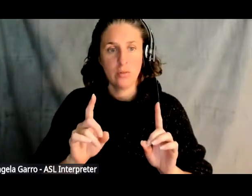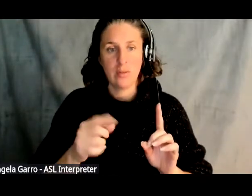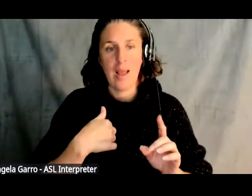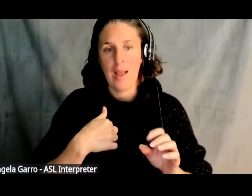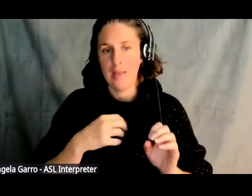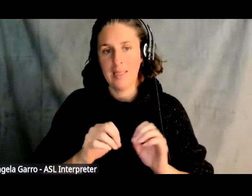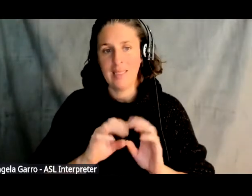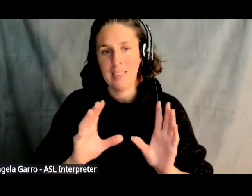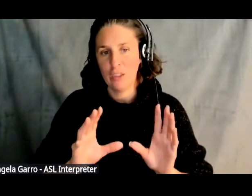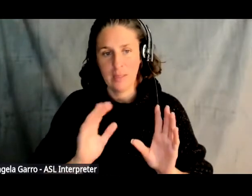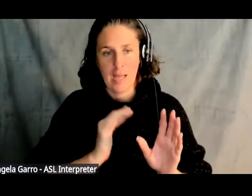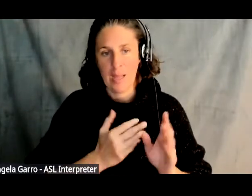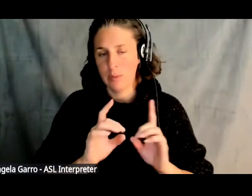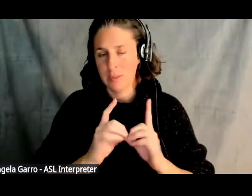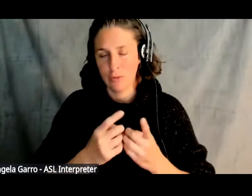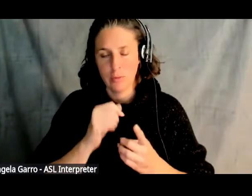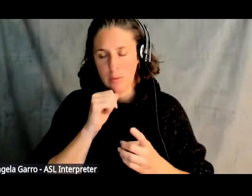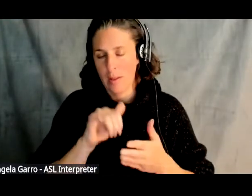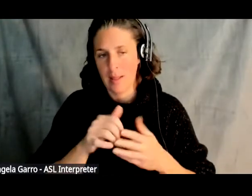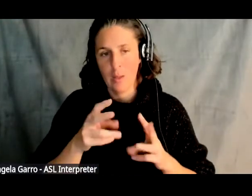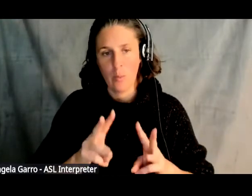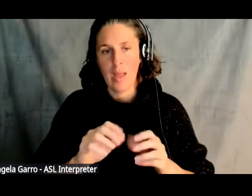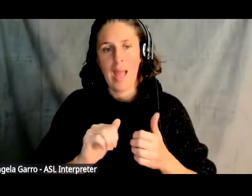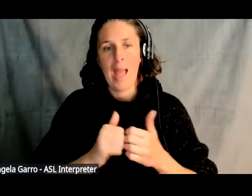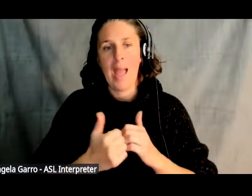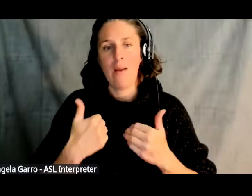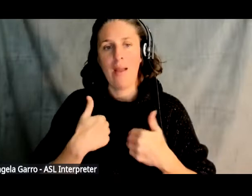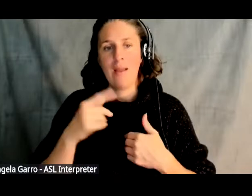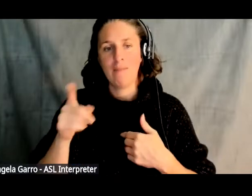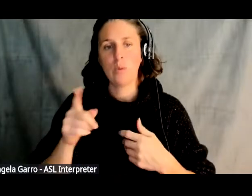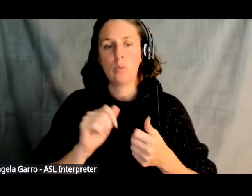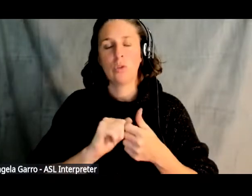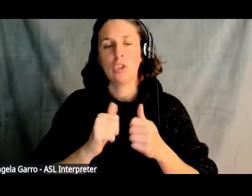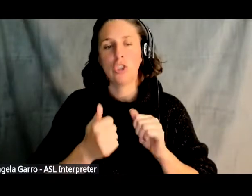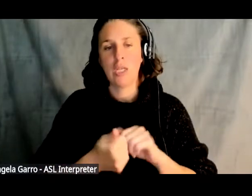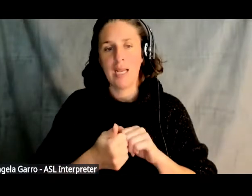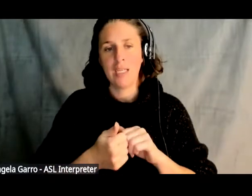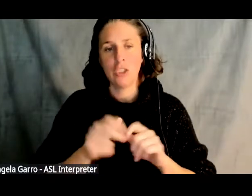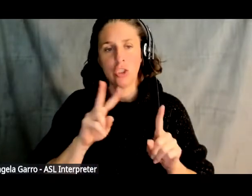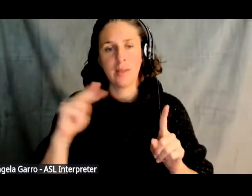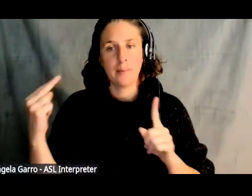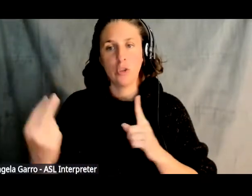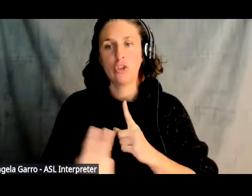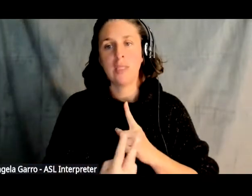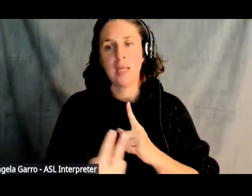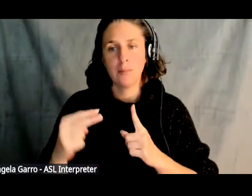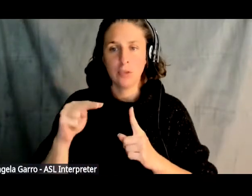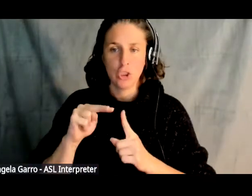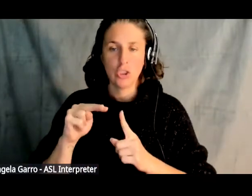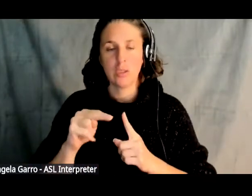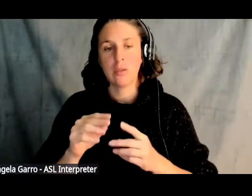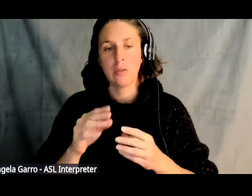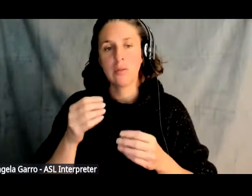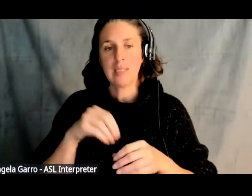Clearly our district is not that way. How have you changed the perception in the community of